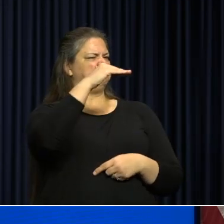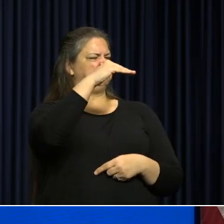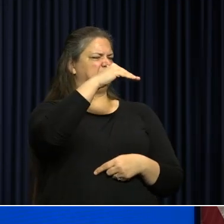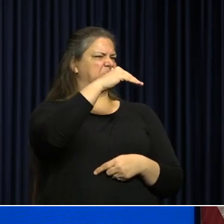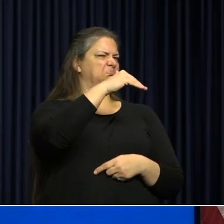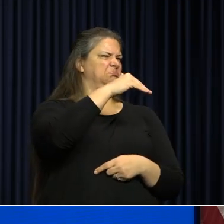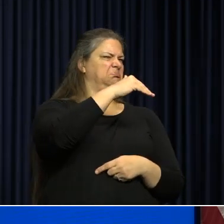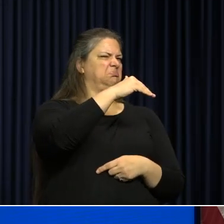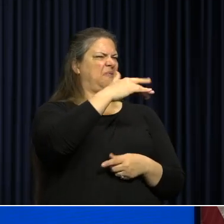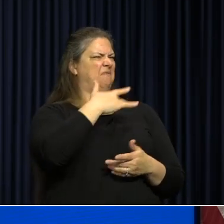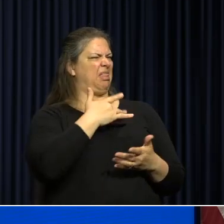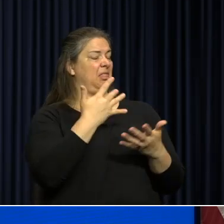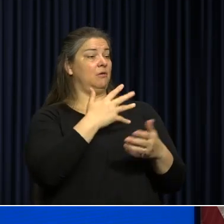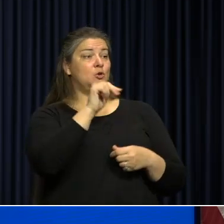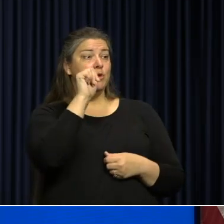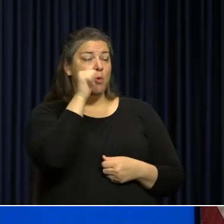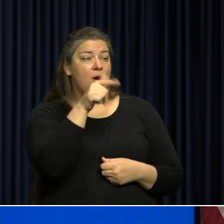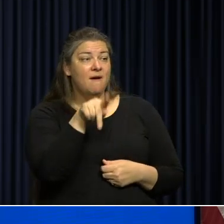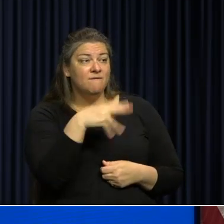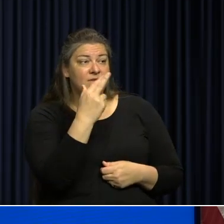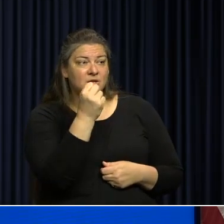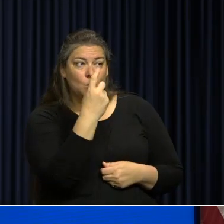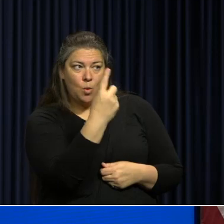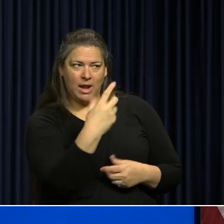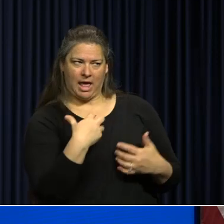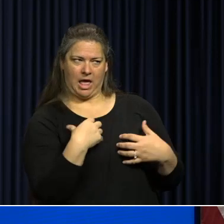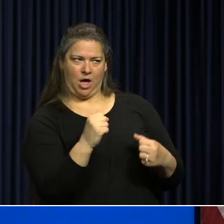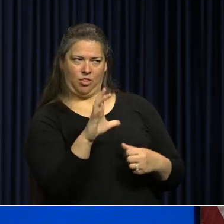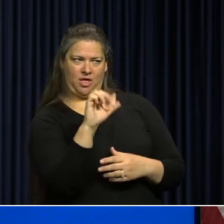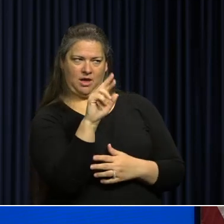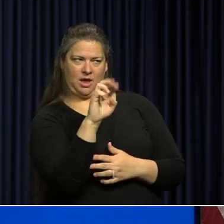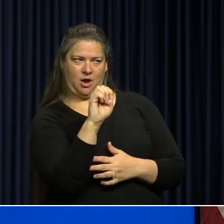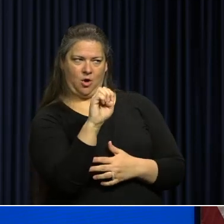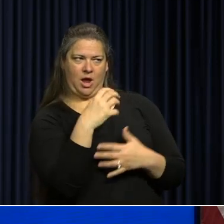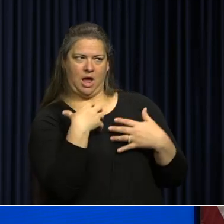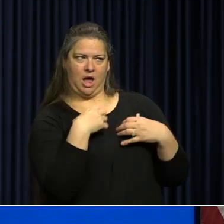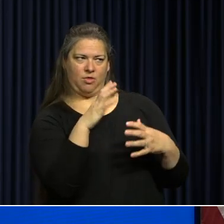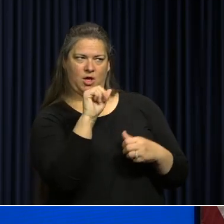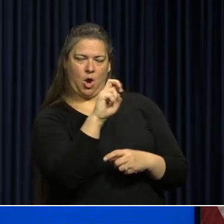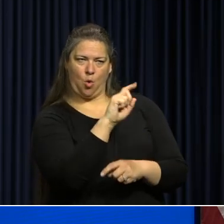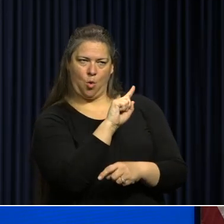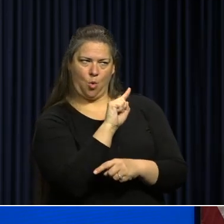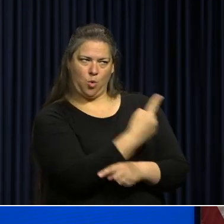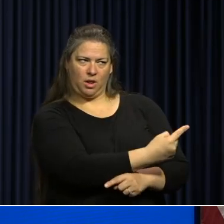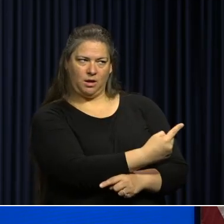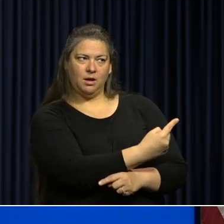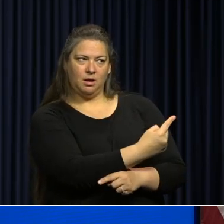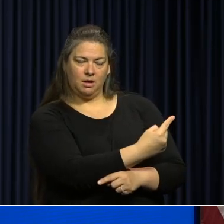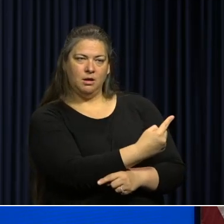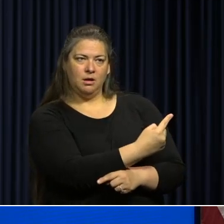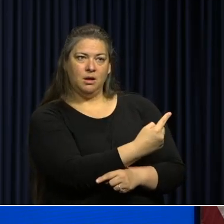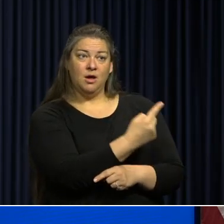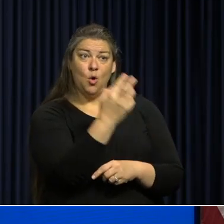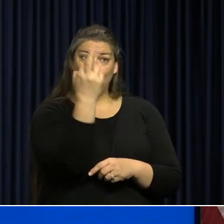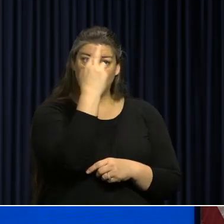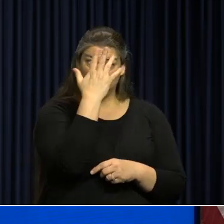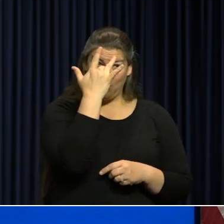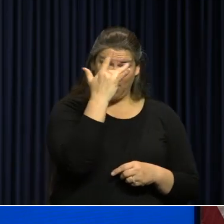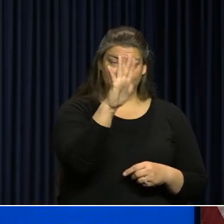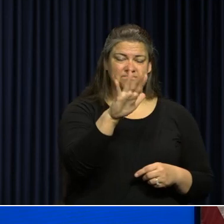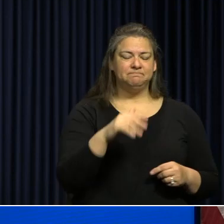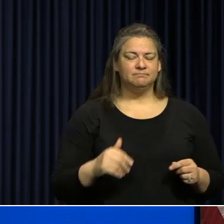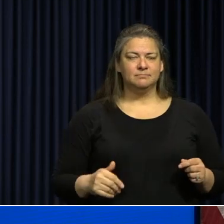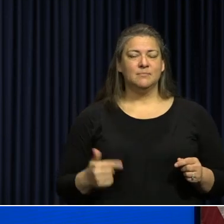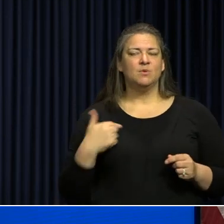starting tomorrow is a phase one in healthcare and healthcare alone. And it's a couple of reasons. Number one, we